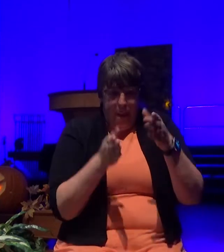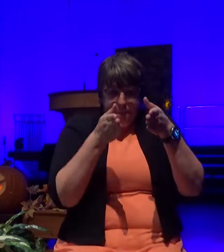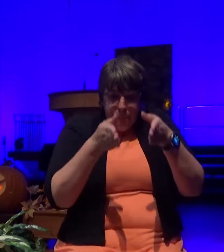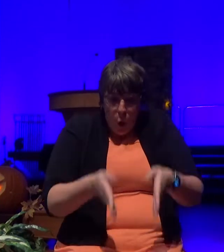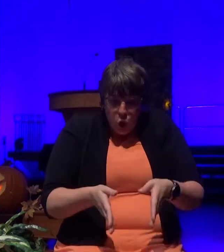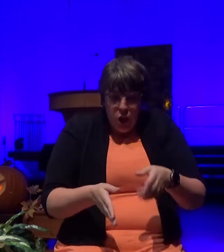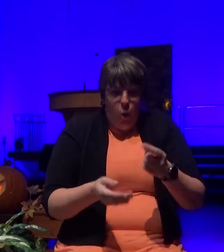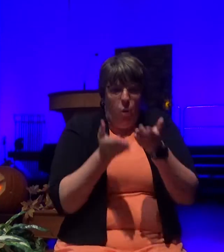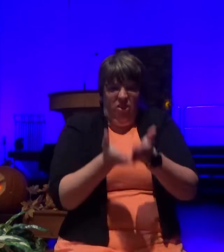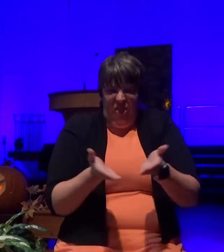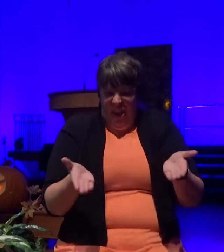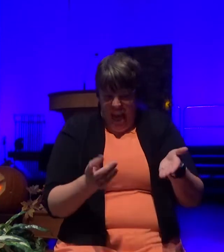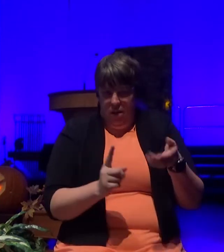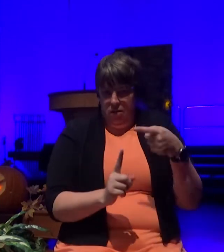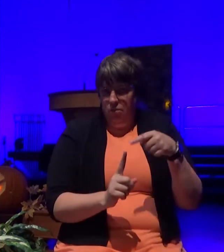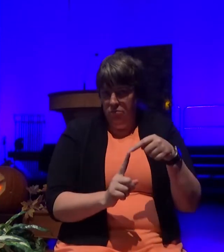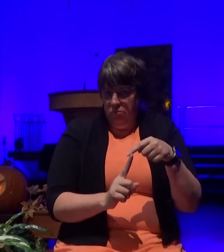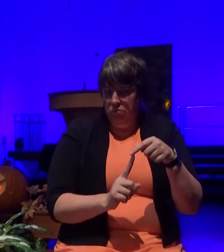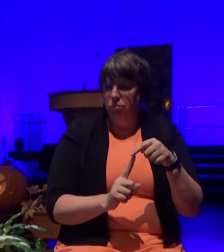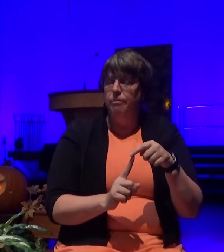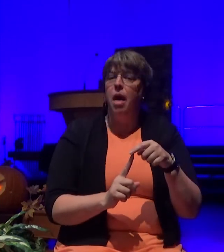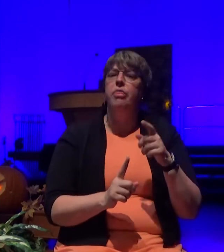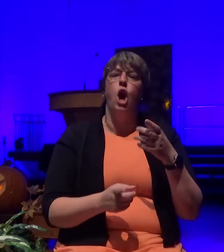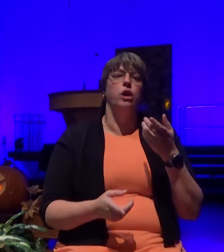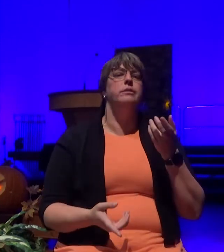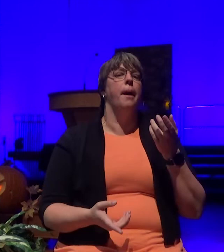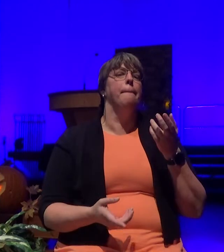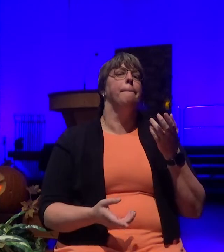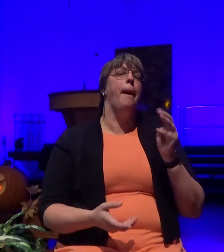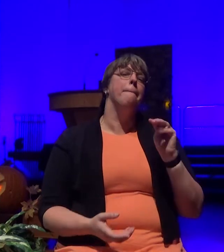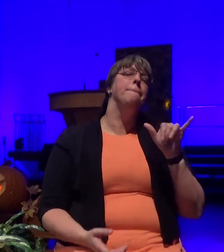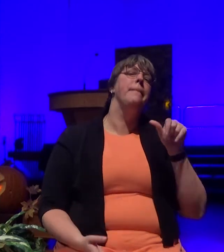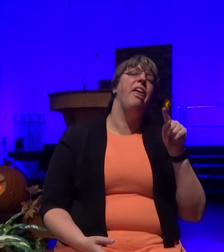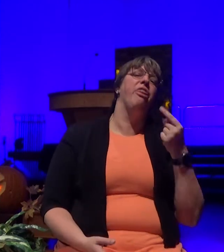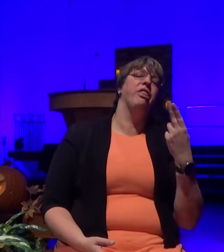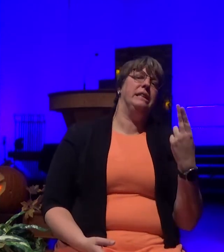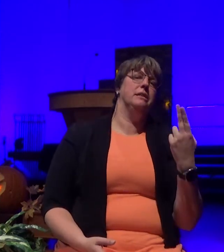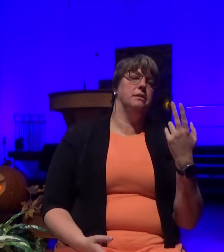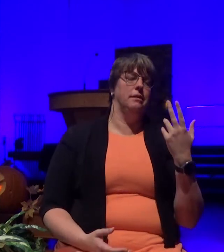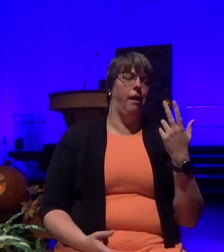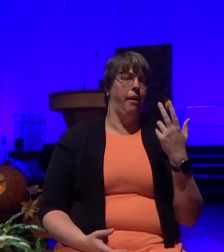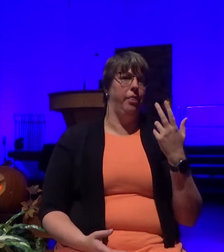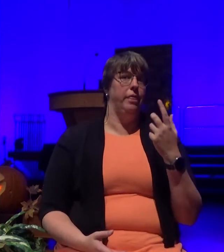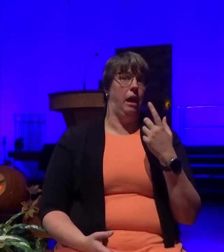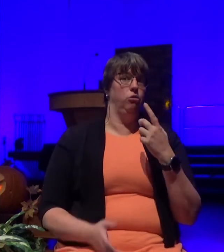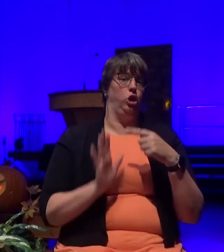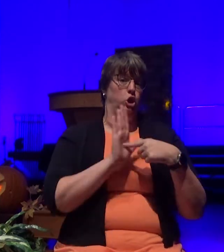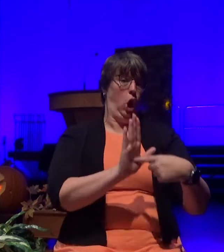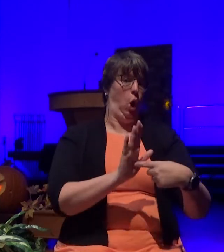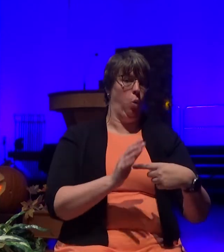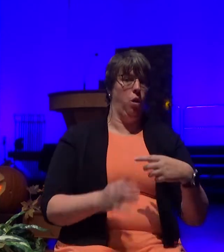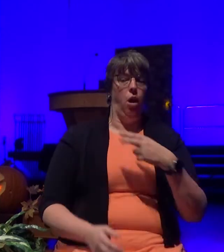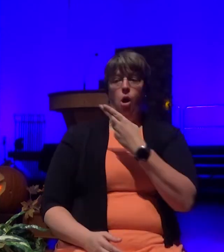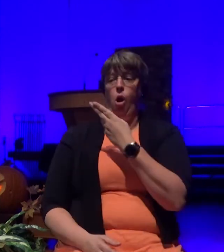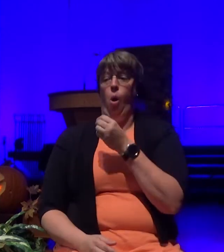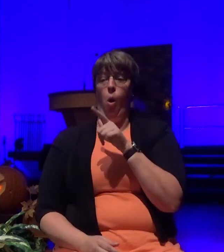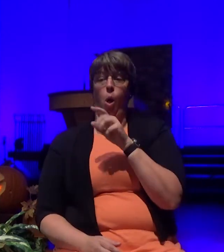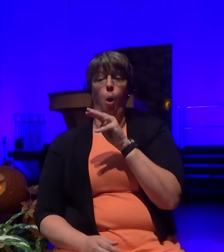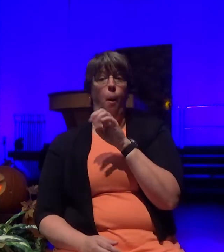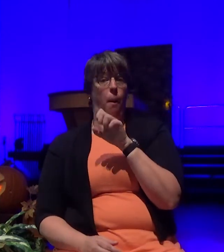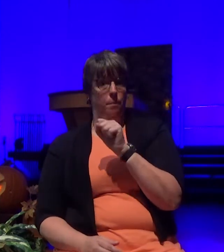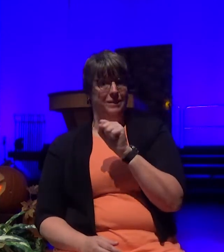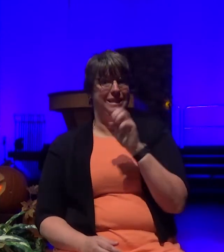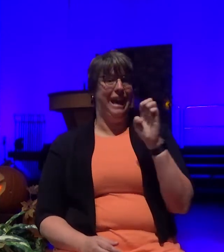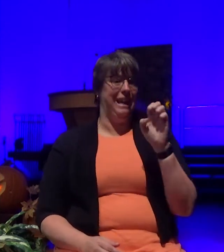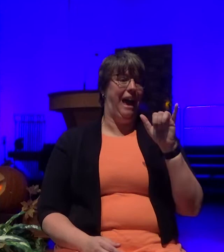there are some urban legends, some urban myths that indicate that Holmes and Einstein actually were at a party and